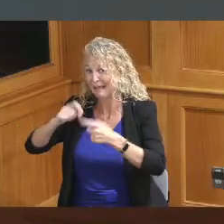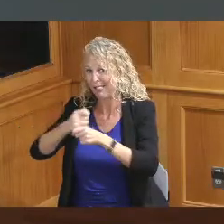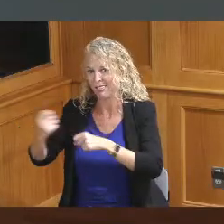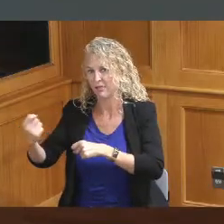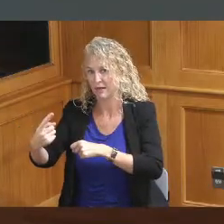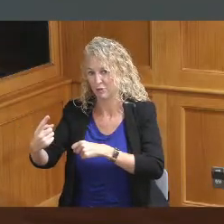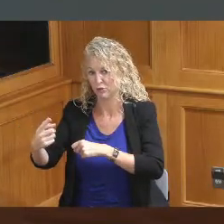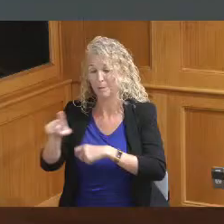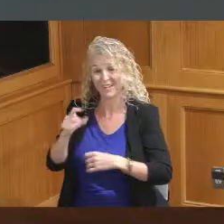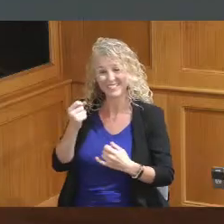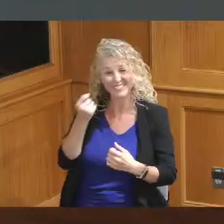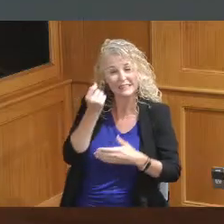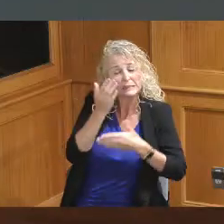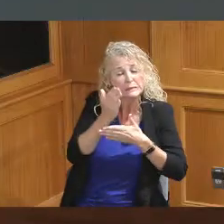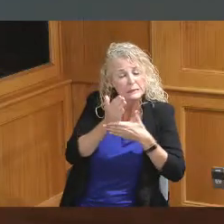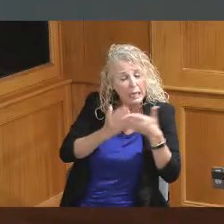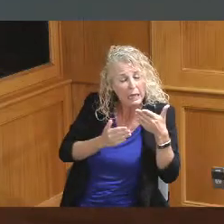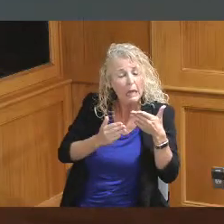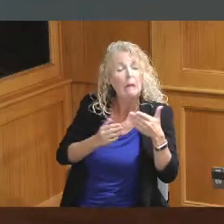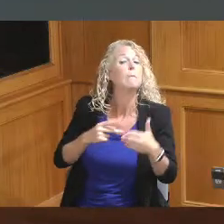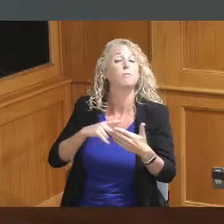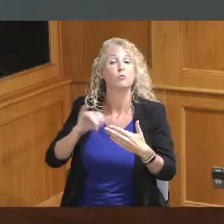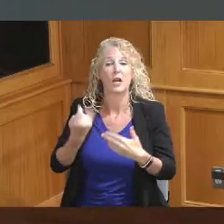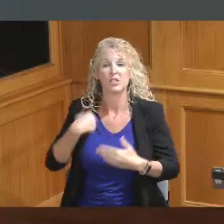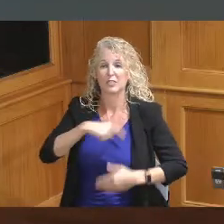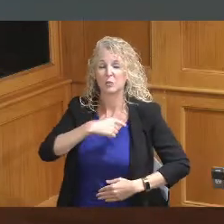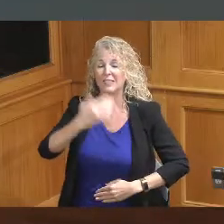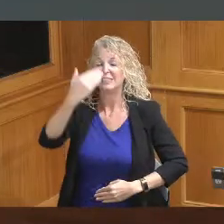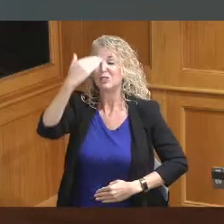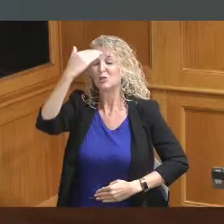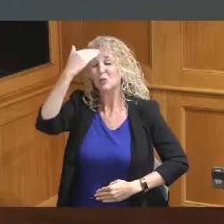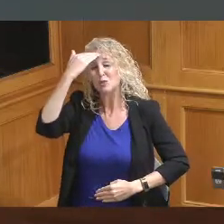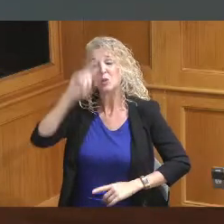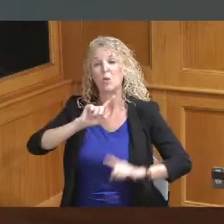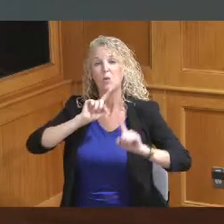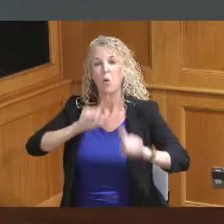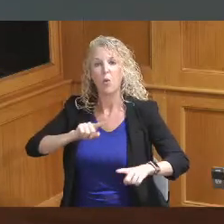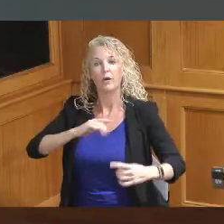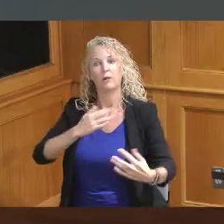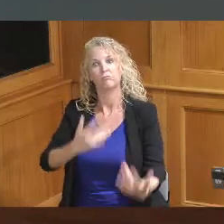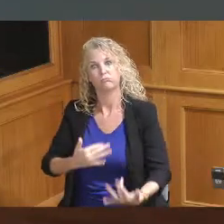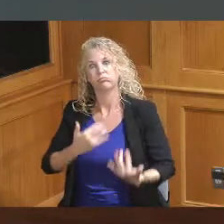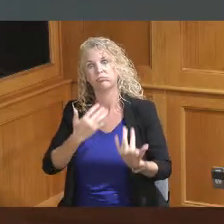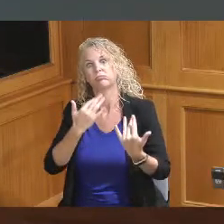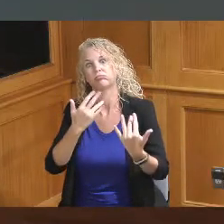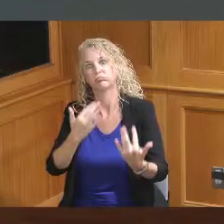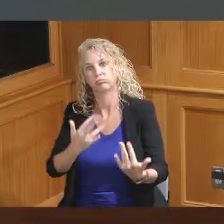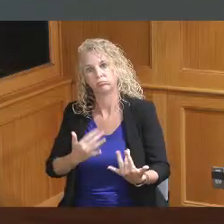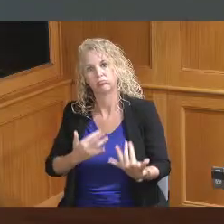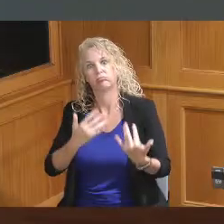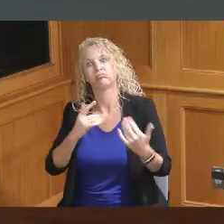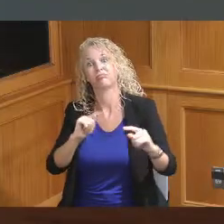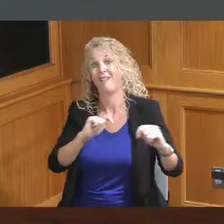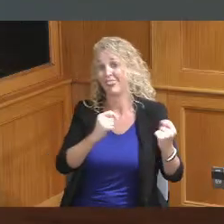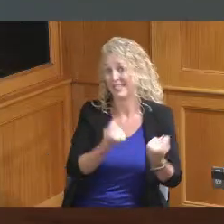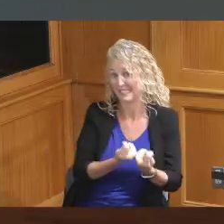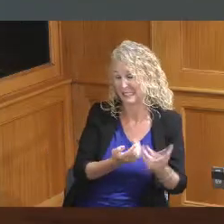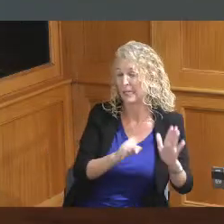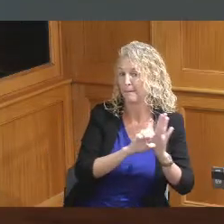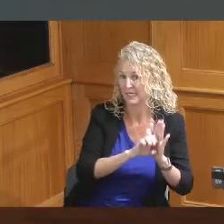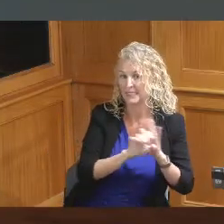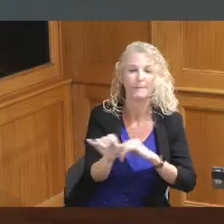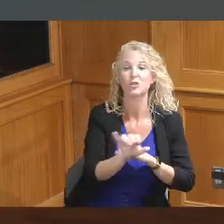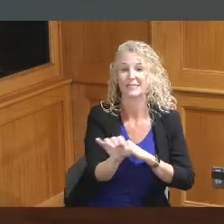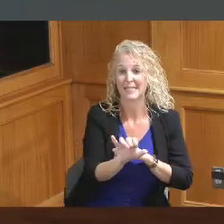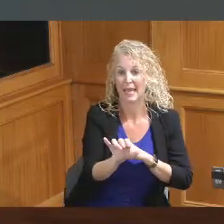2026. But that there were some long procurement timeline contracts that we would have to enter into. The team, for its part, is doing the